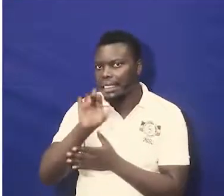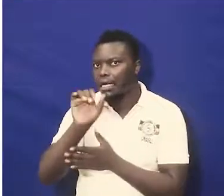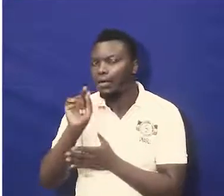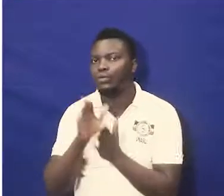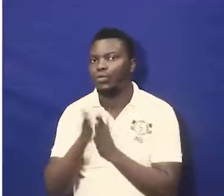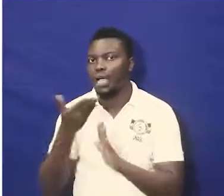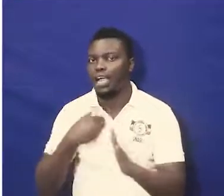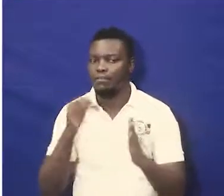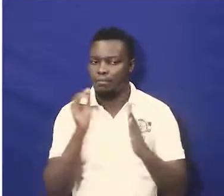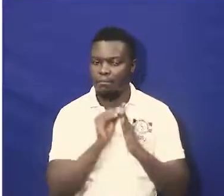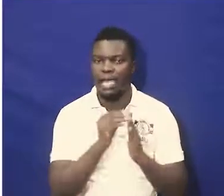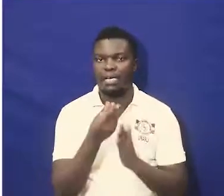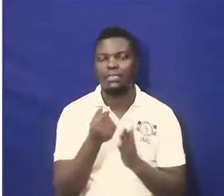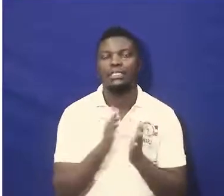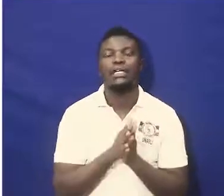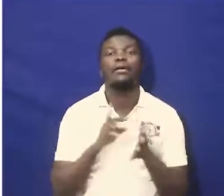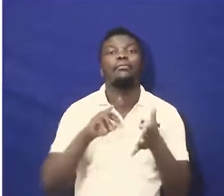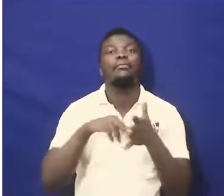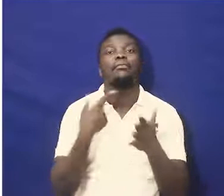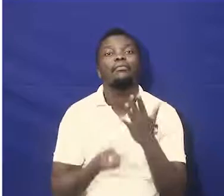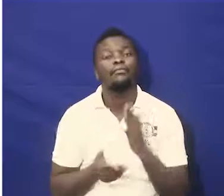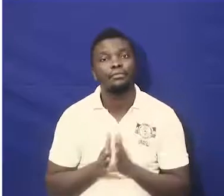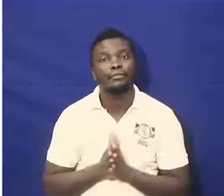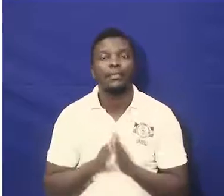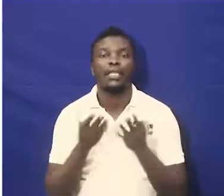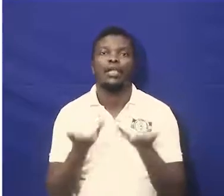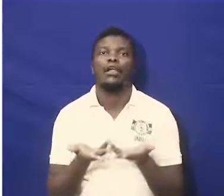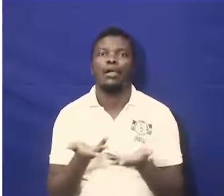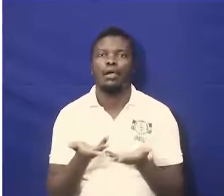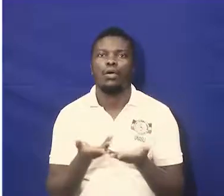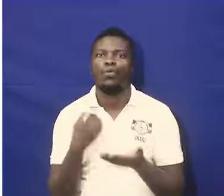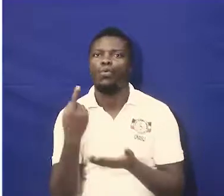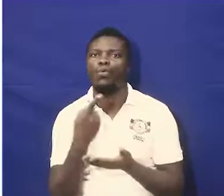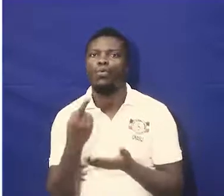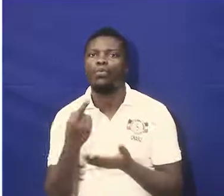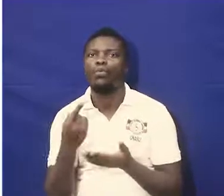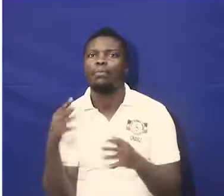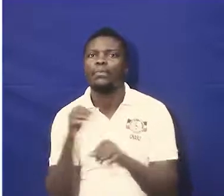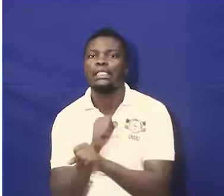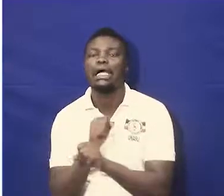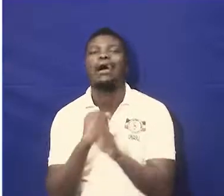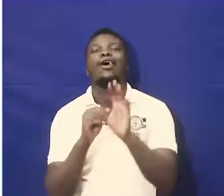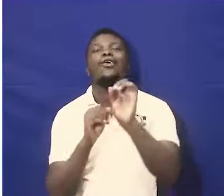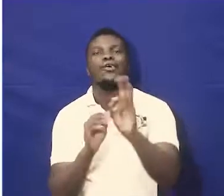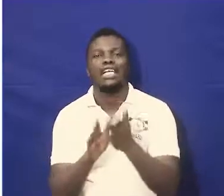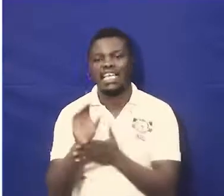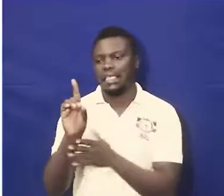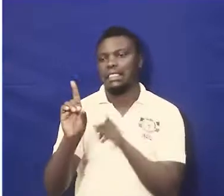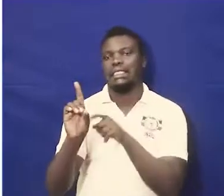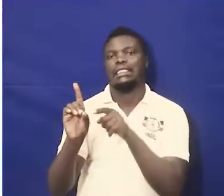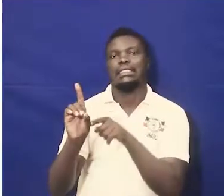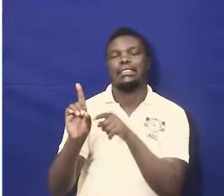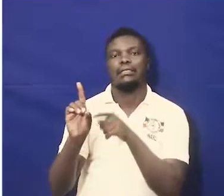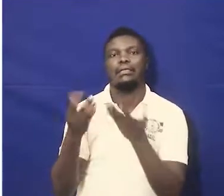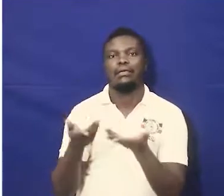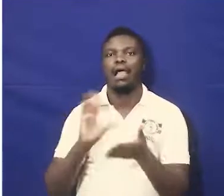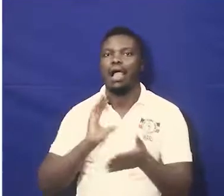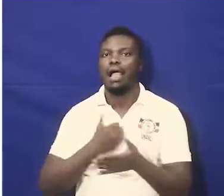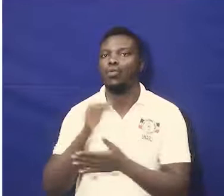marked price, and that means that we are left with finding D, which is our